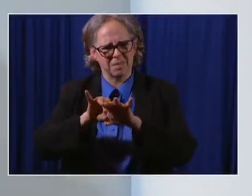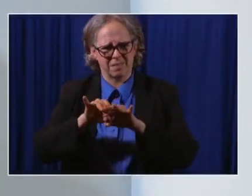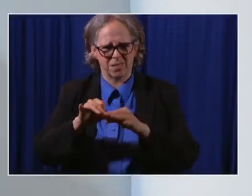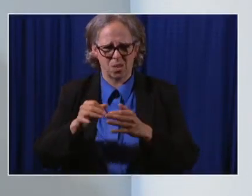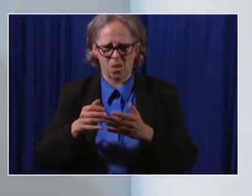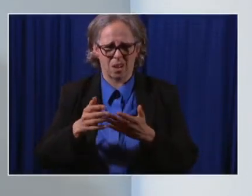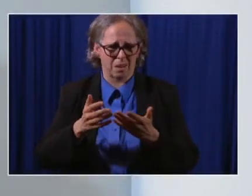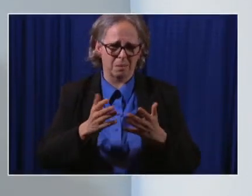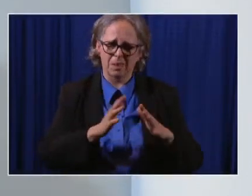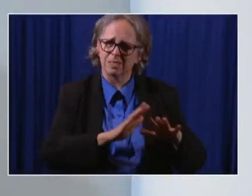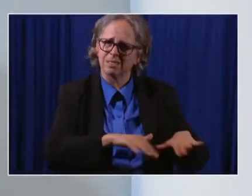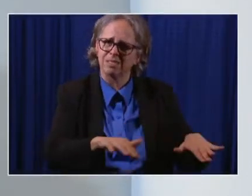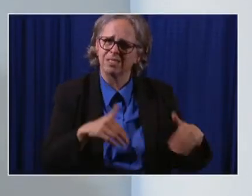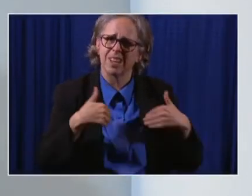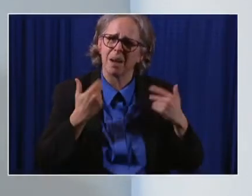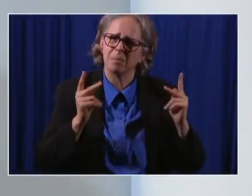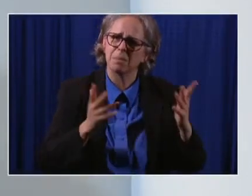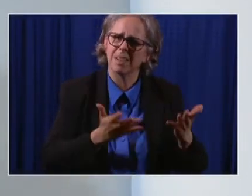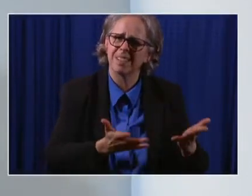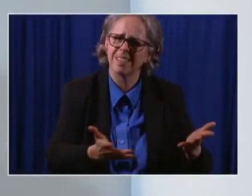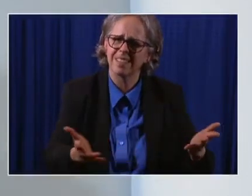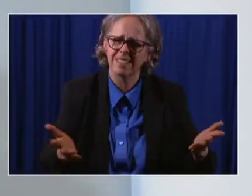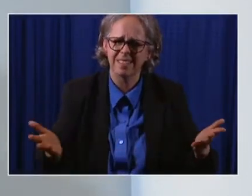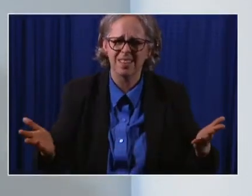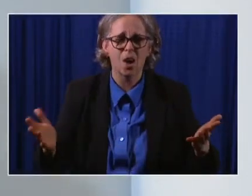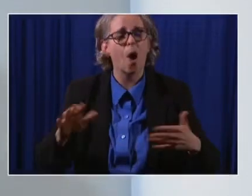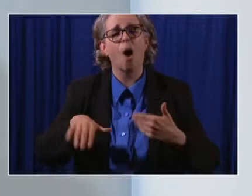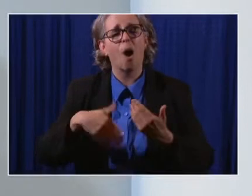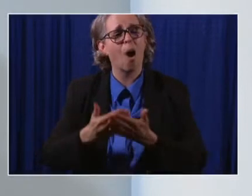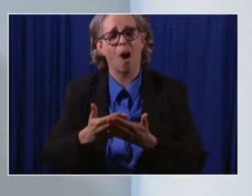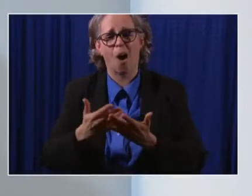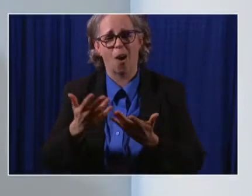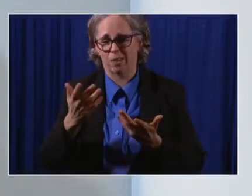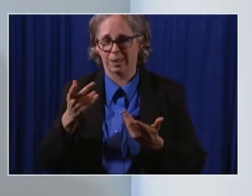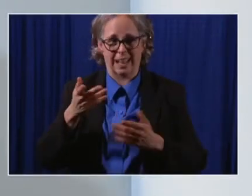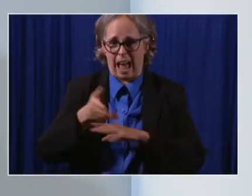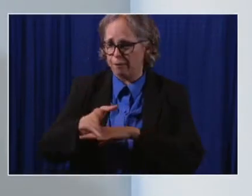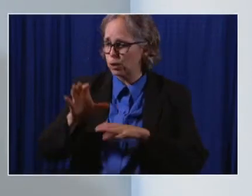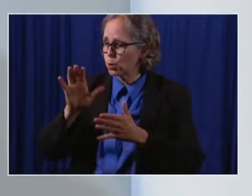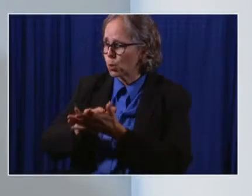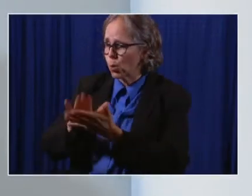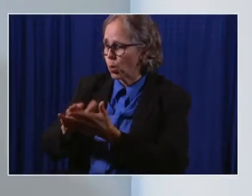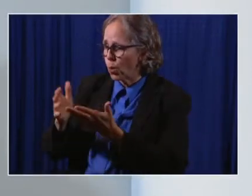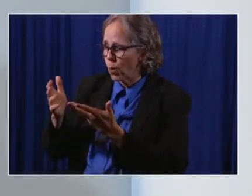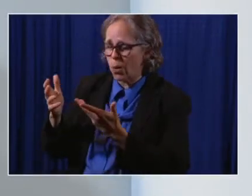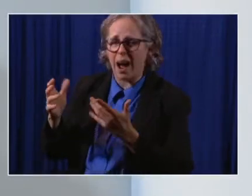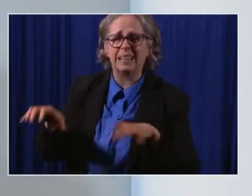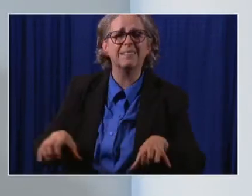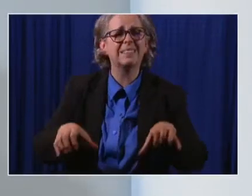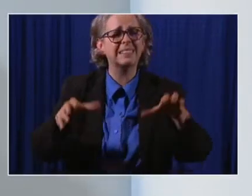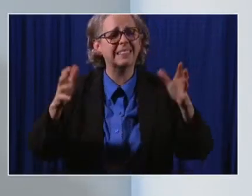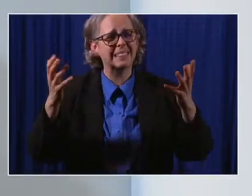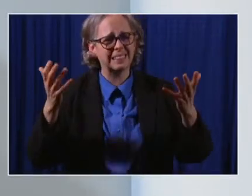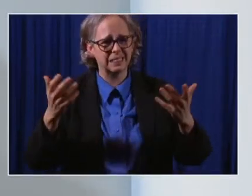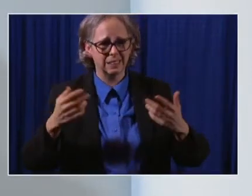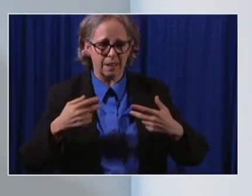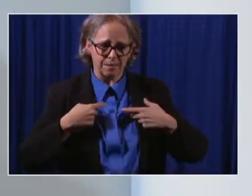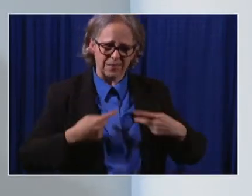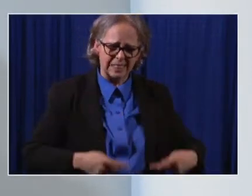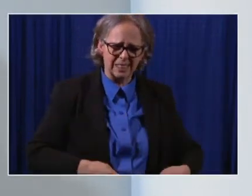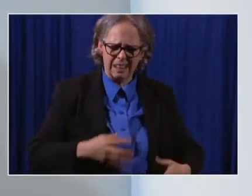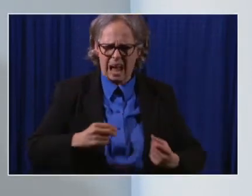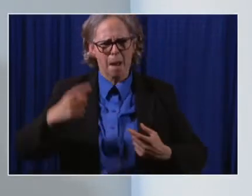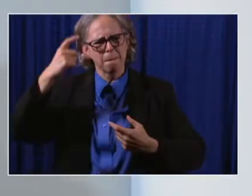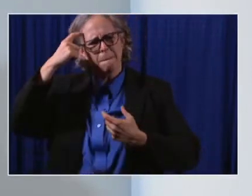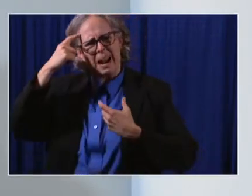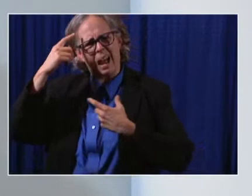people. All extracurricular activities, for that matter. They provide the physical and mental health benefits